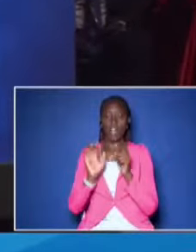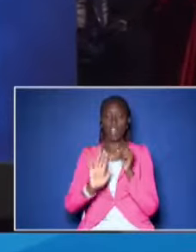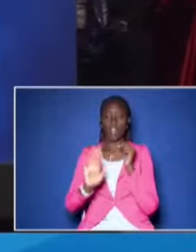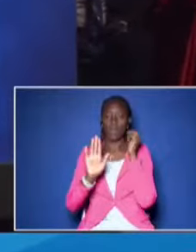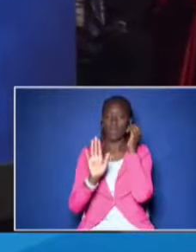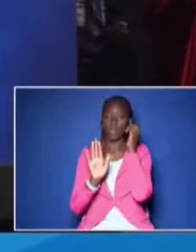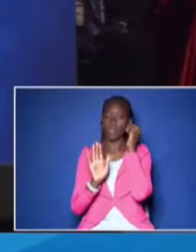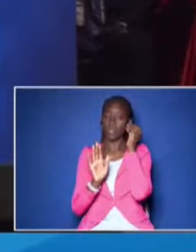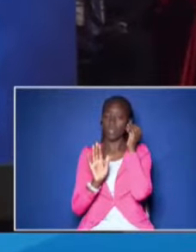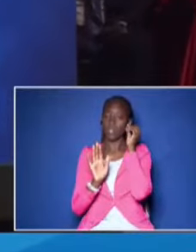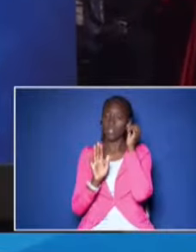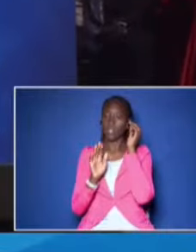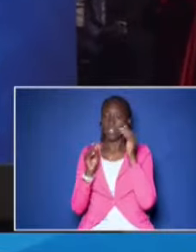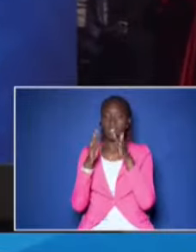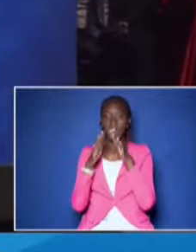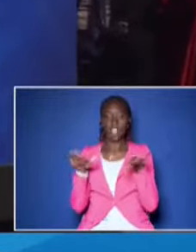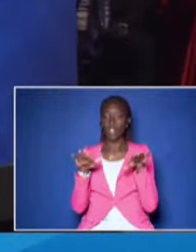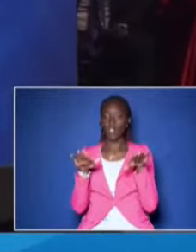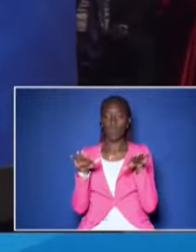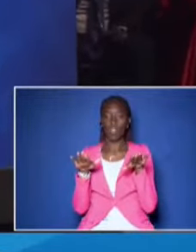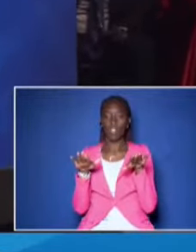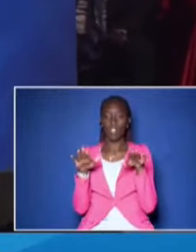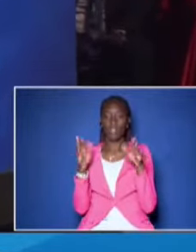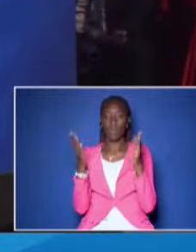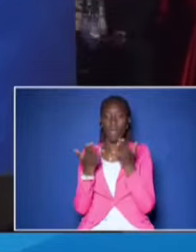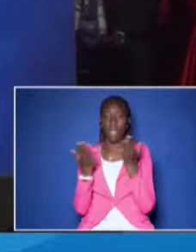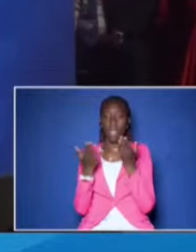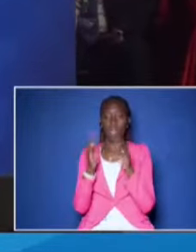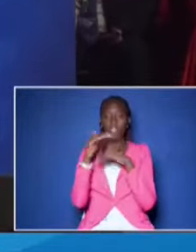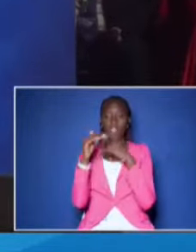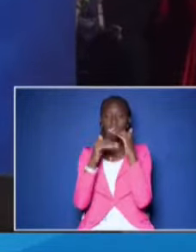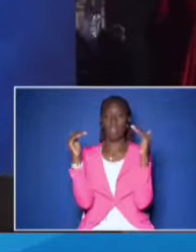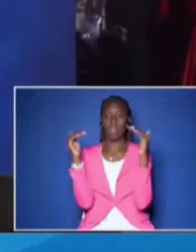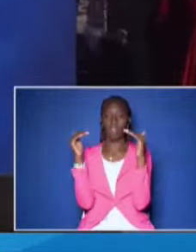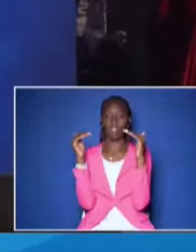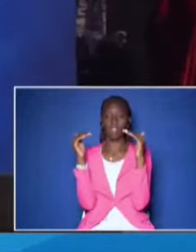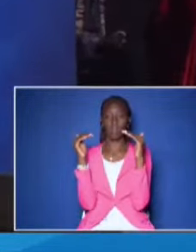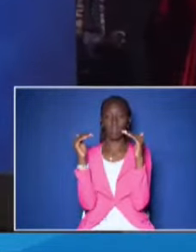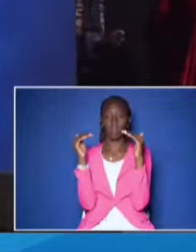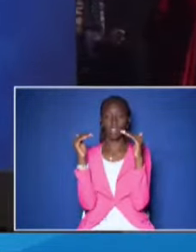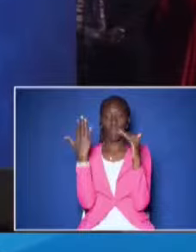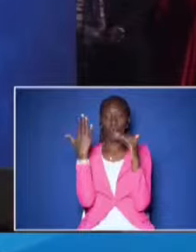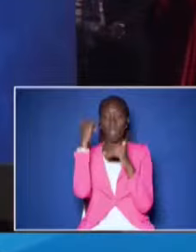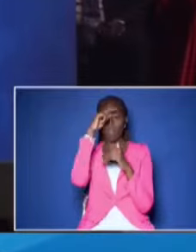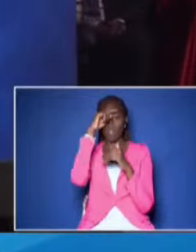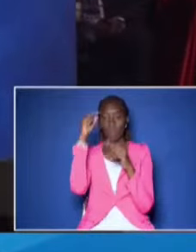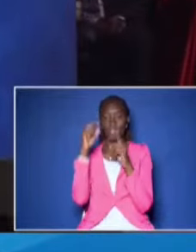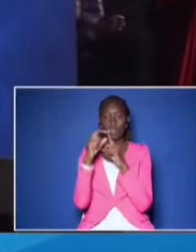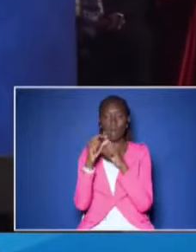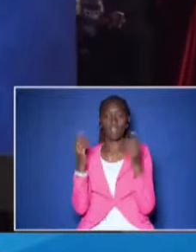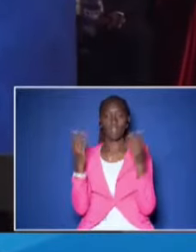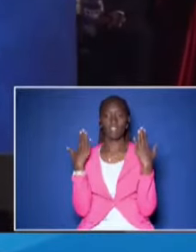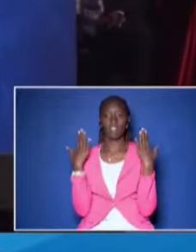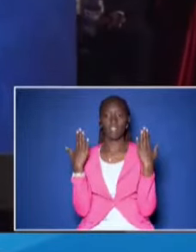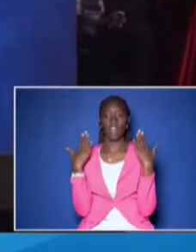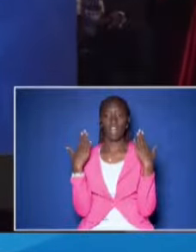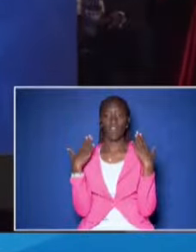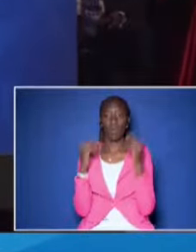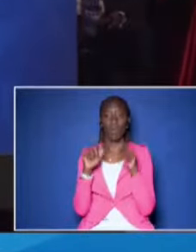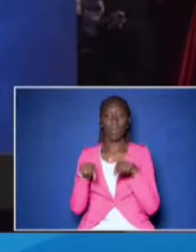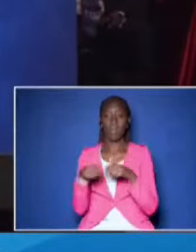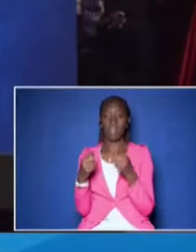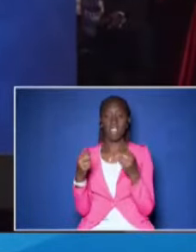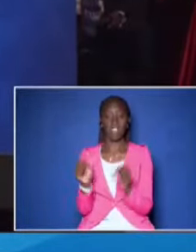your word is settled in heaven it's Eternal it cannot